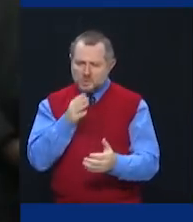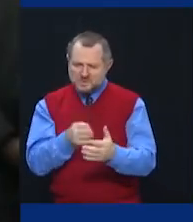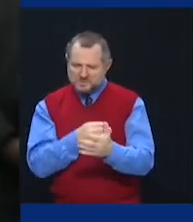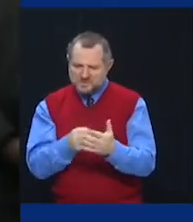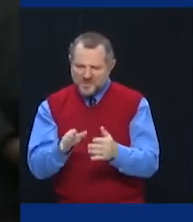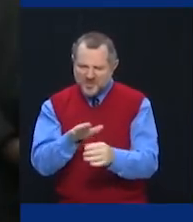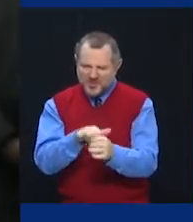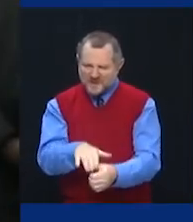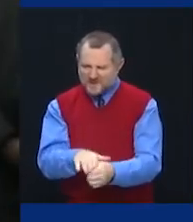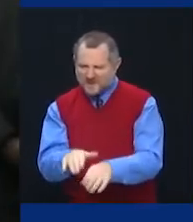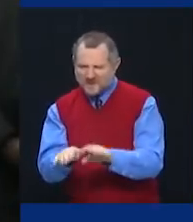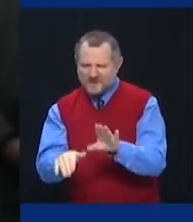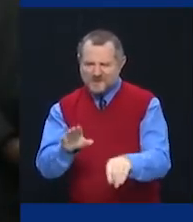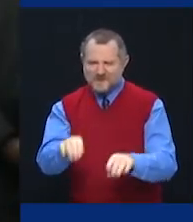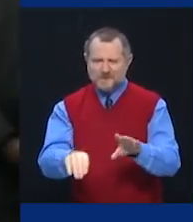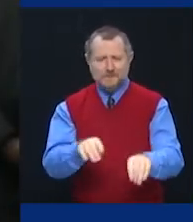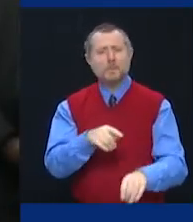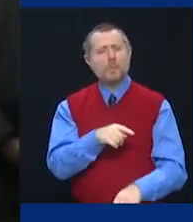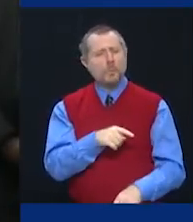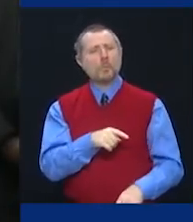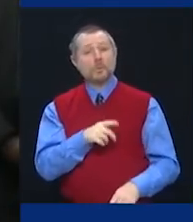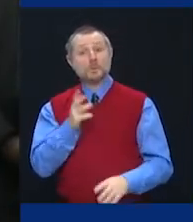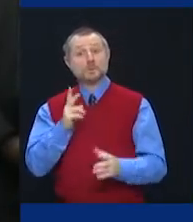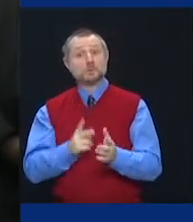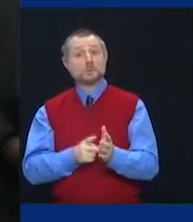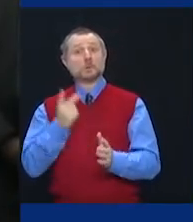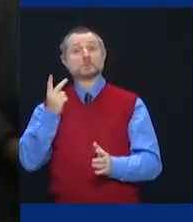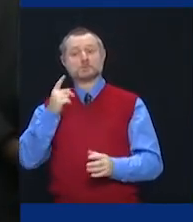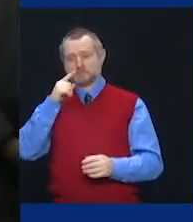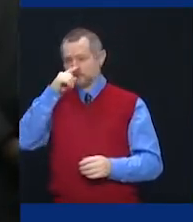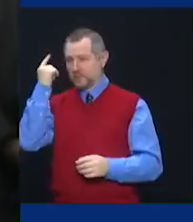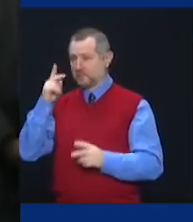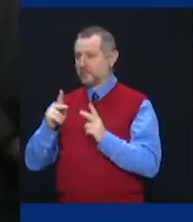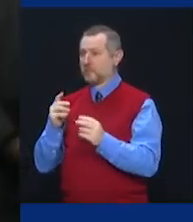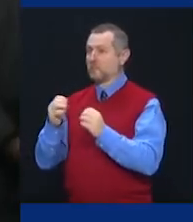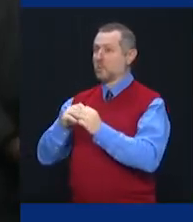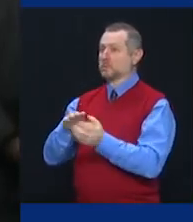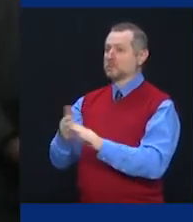2 times as many blacks died as whites.